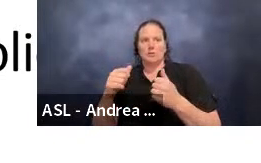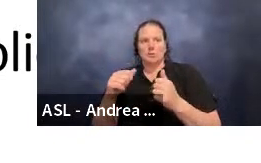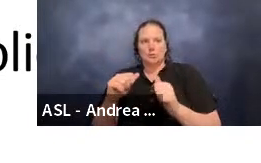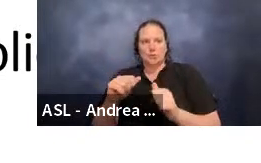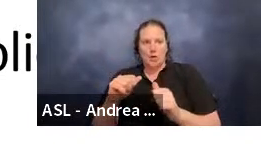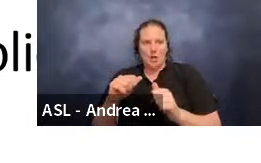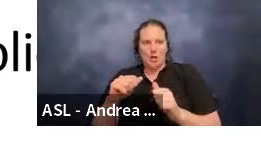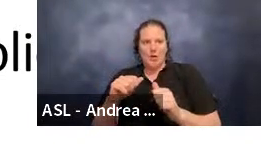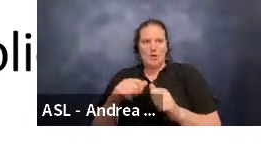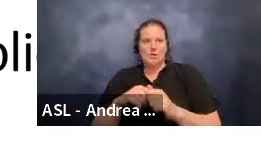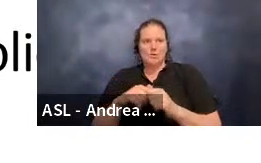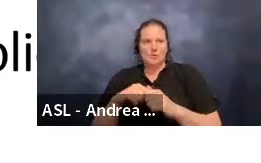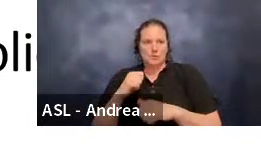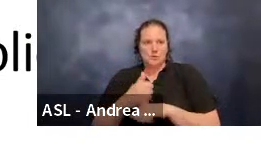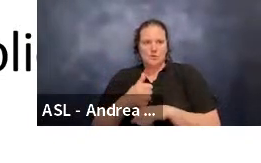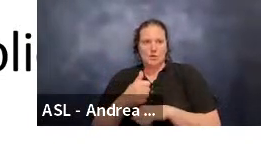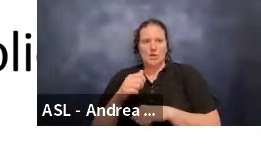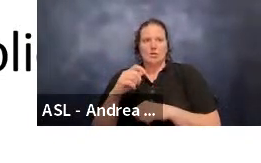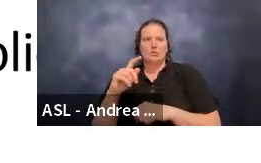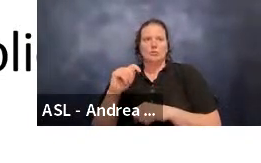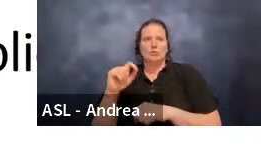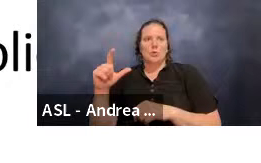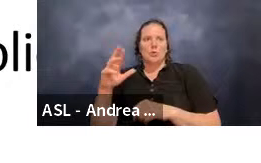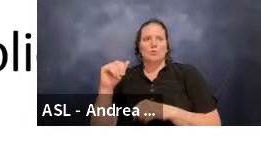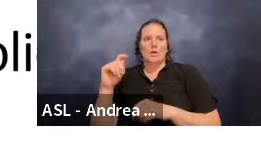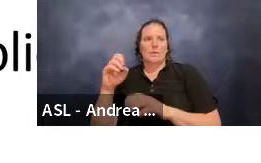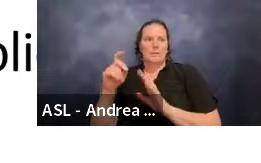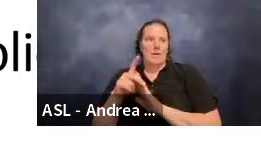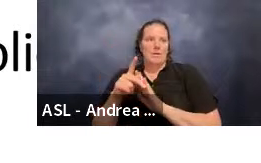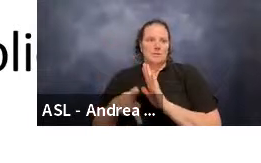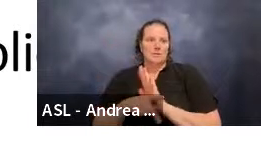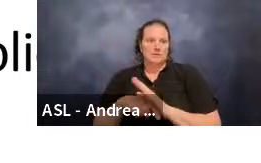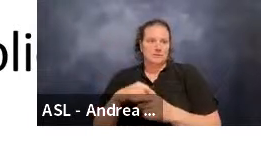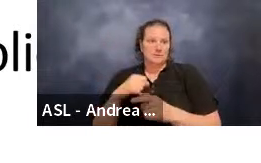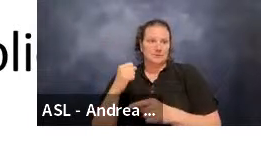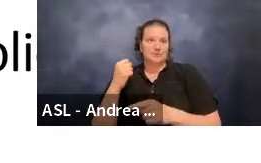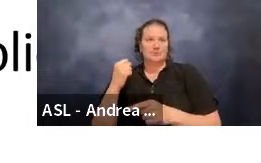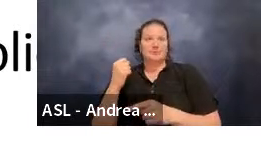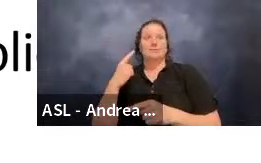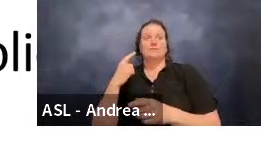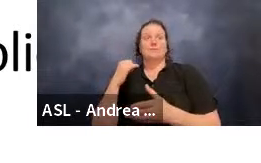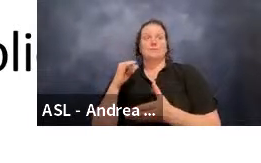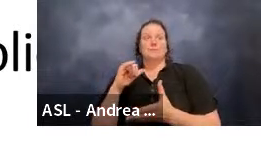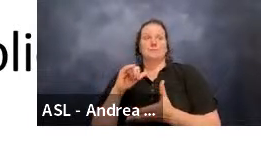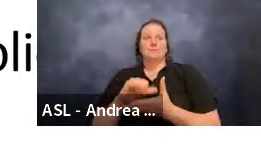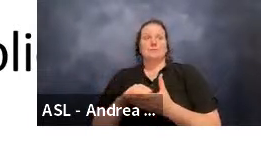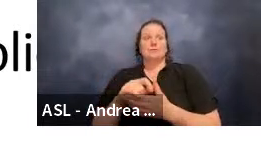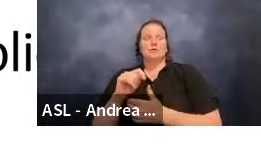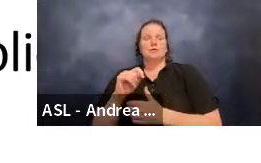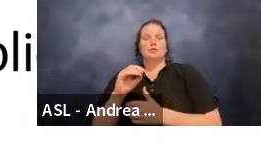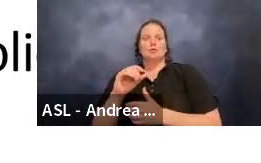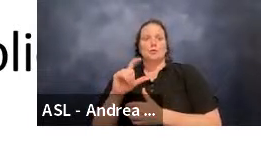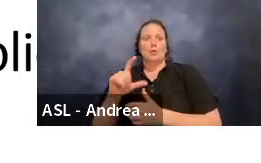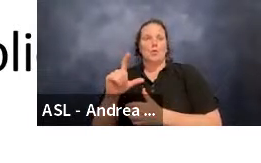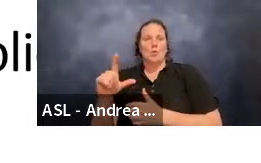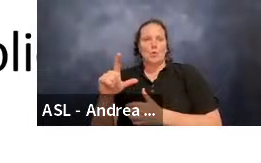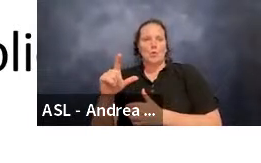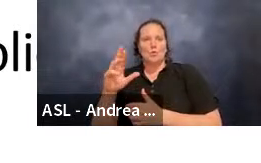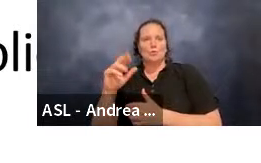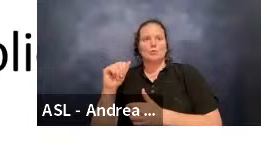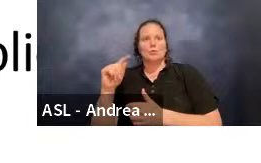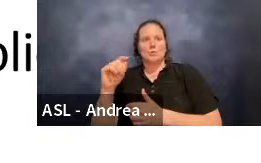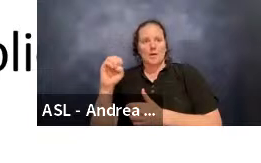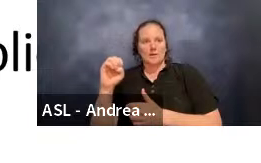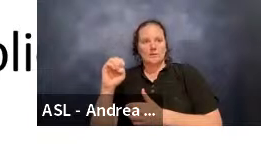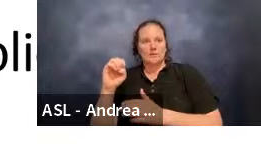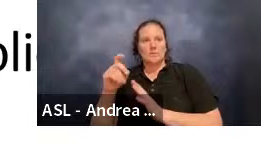set these toll rates and policies. And they understand that this is also that toll rates